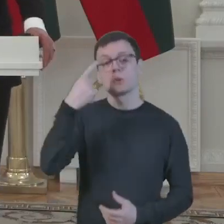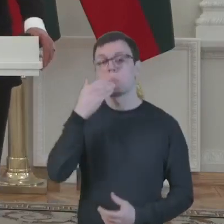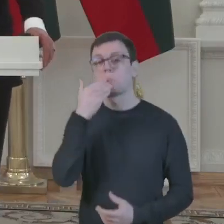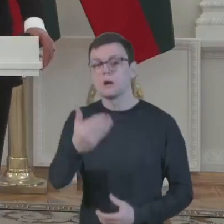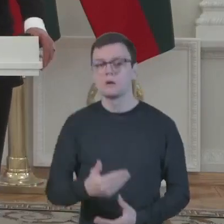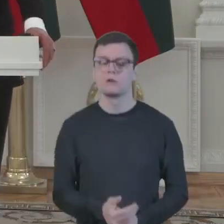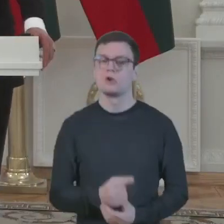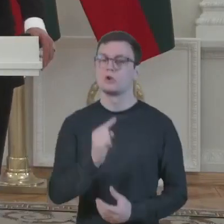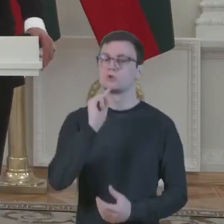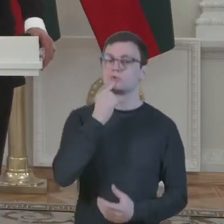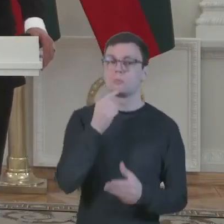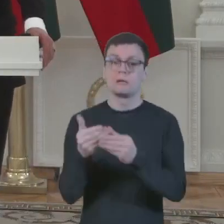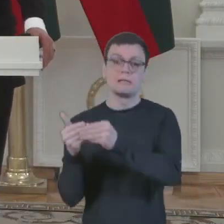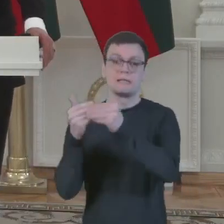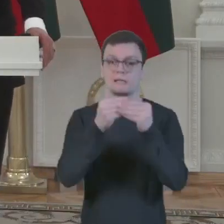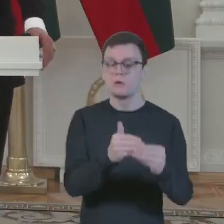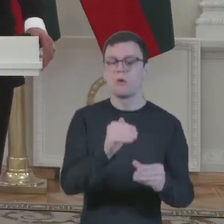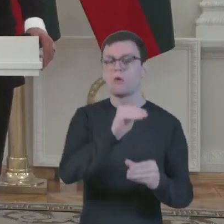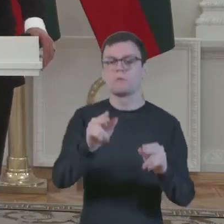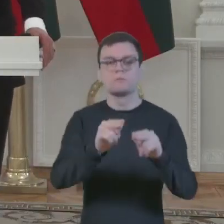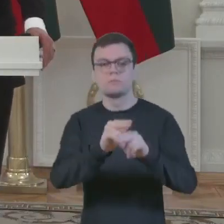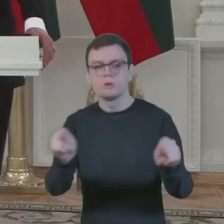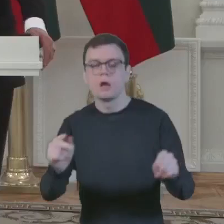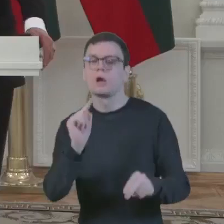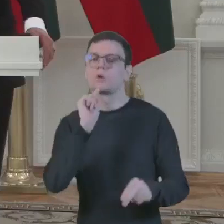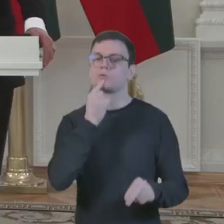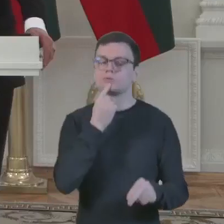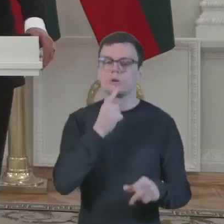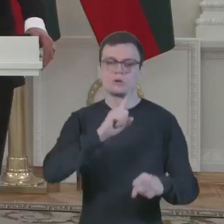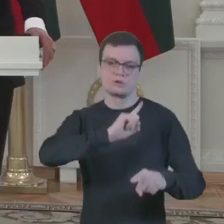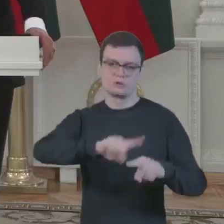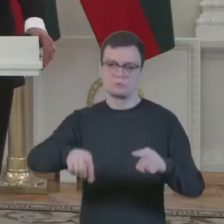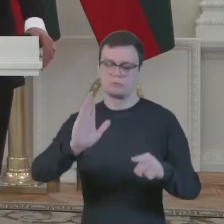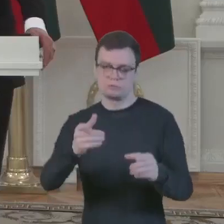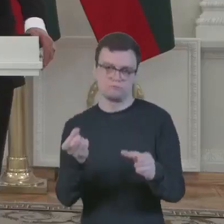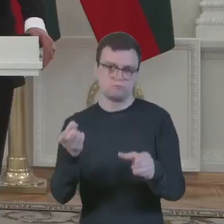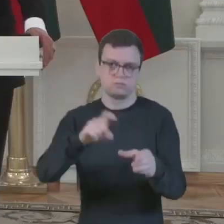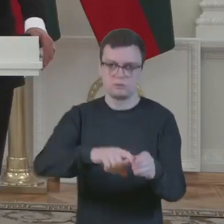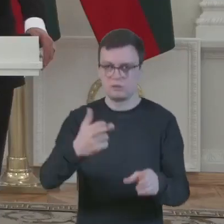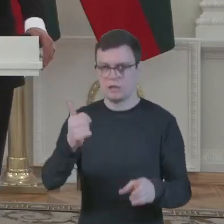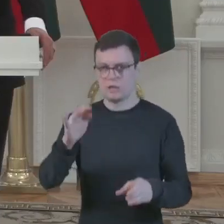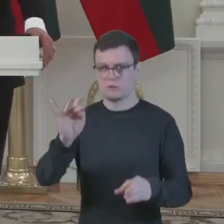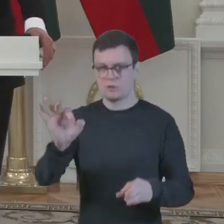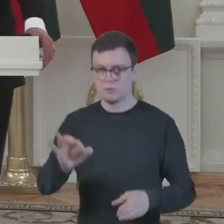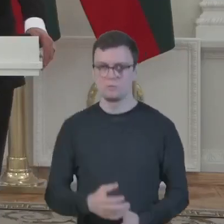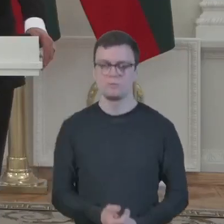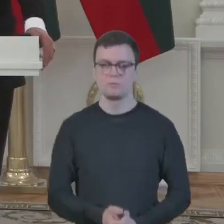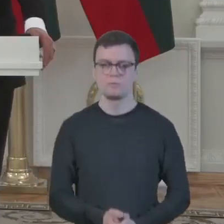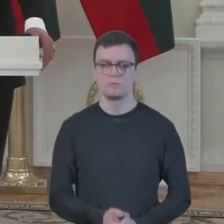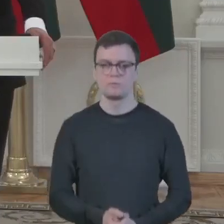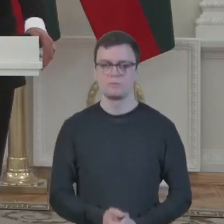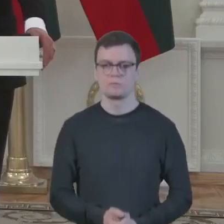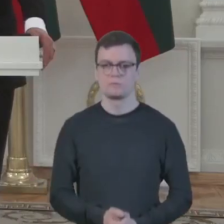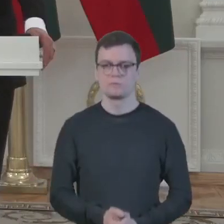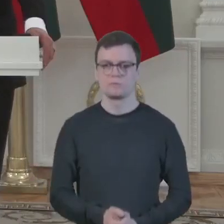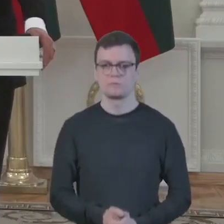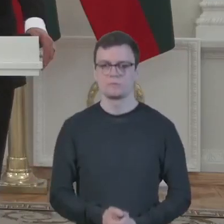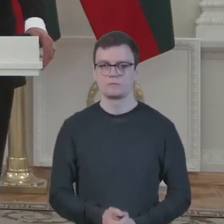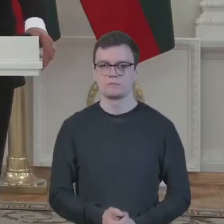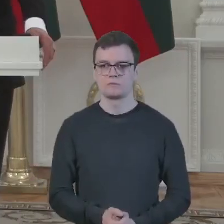presidents. Finnish leaders have officially stated that Finland must immediately join